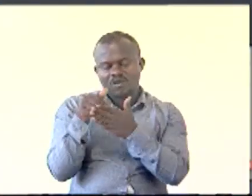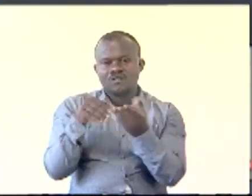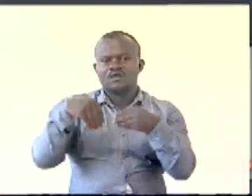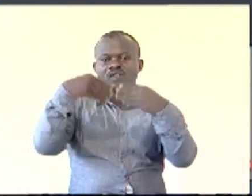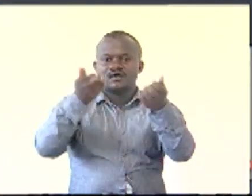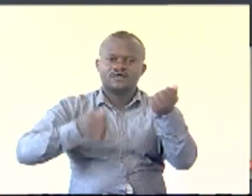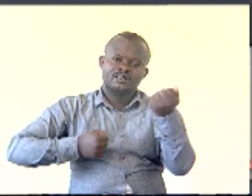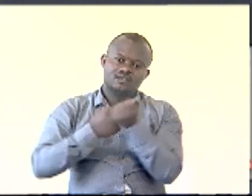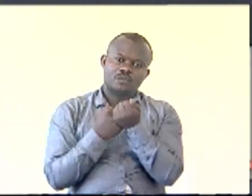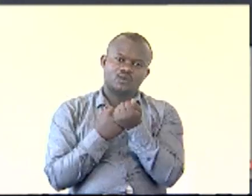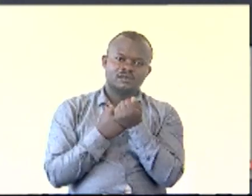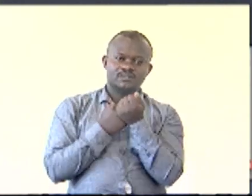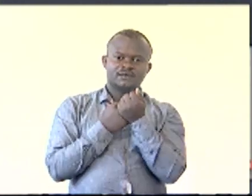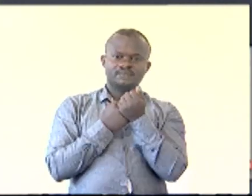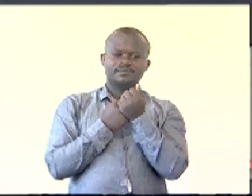giving support.